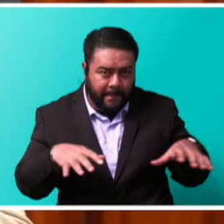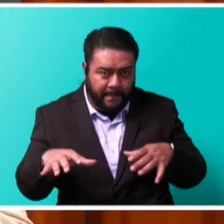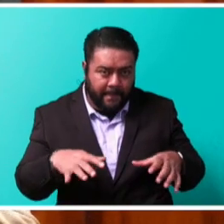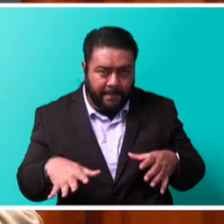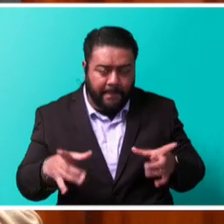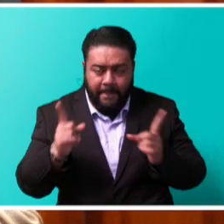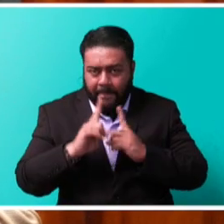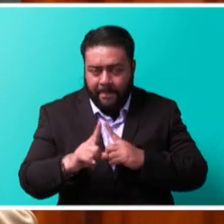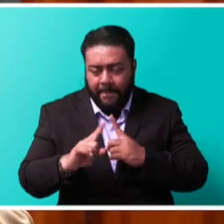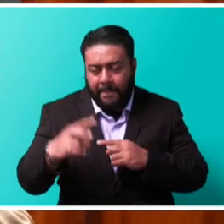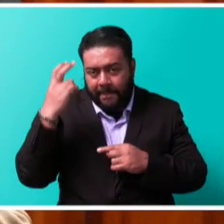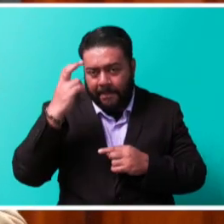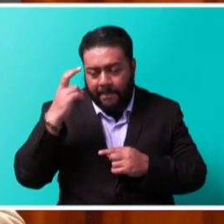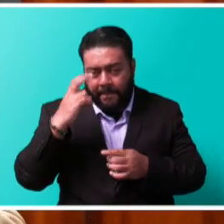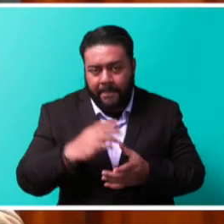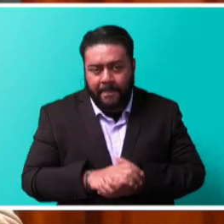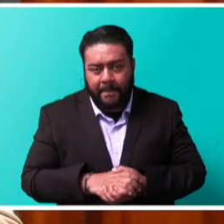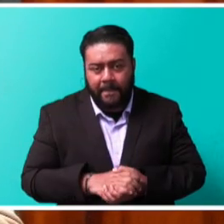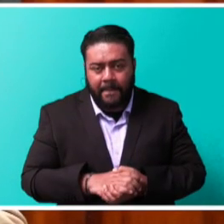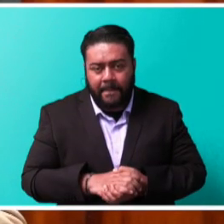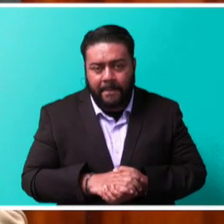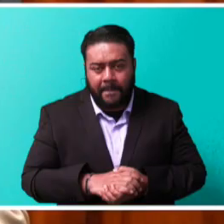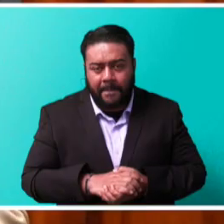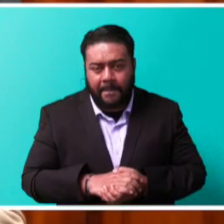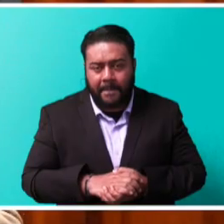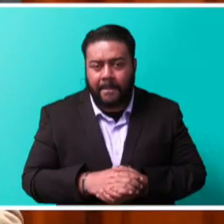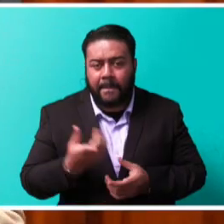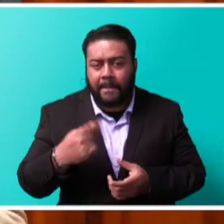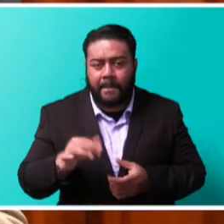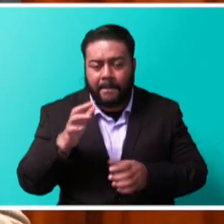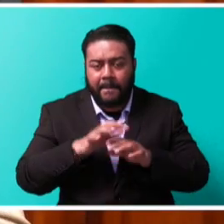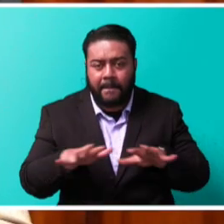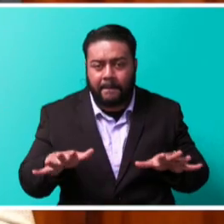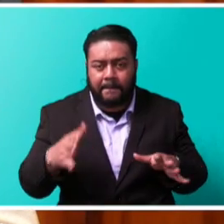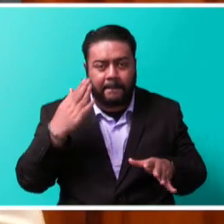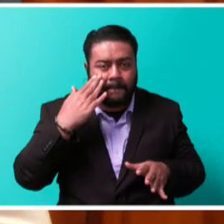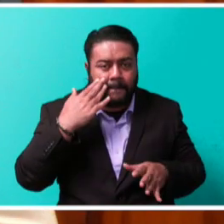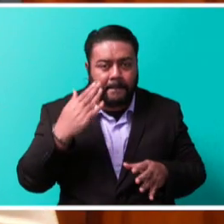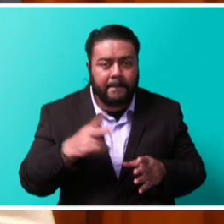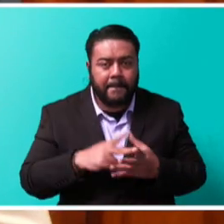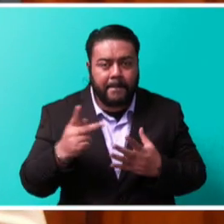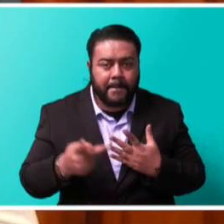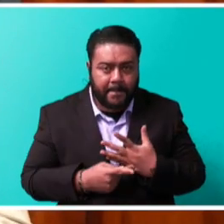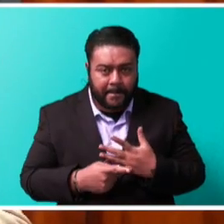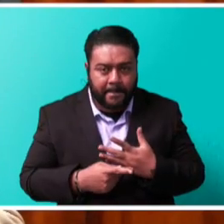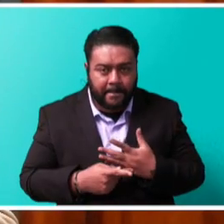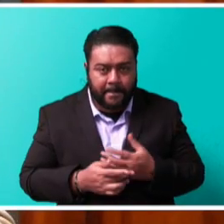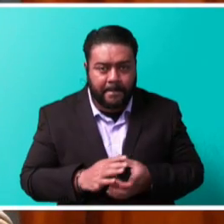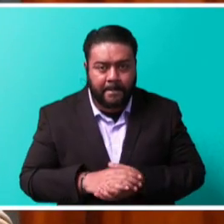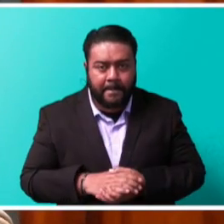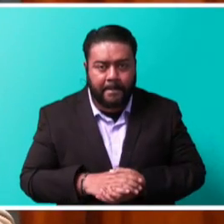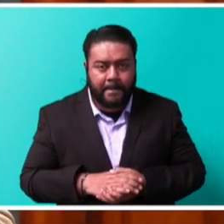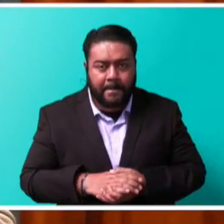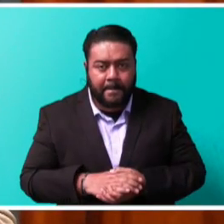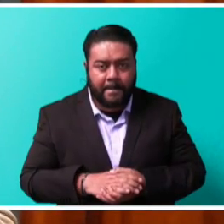compliance training, operational systems development, and sector-wide awareness programs. Honourable Speaker,